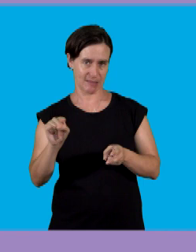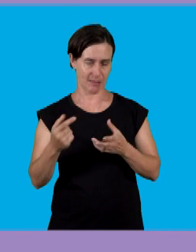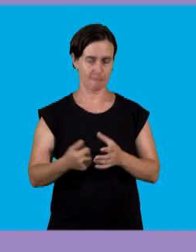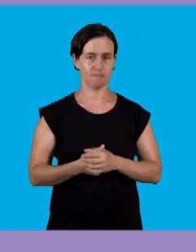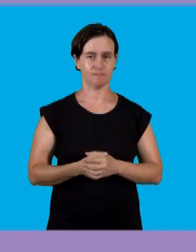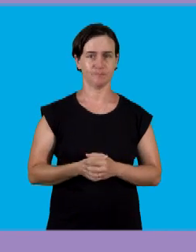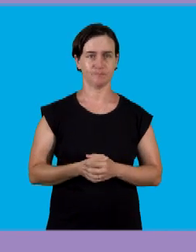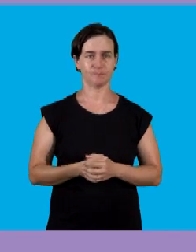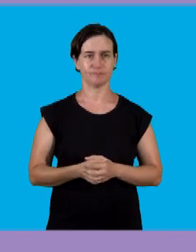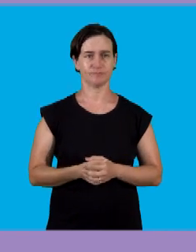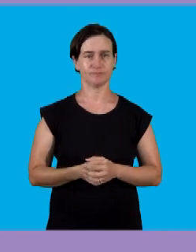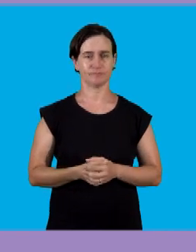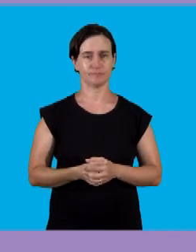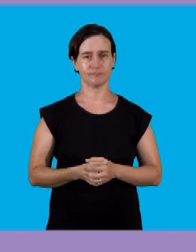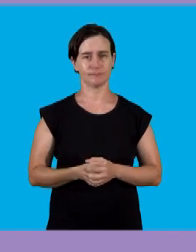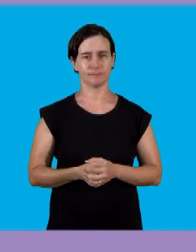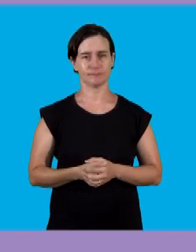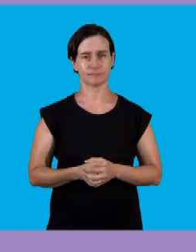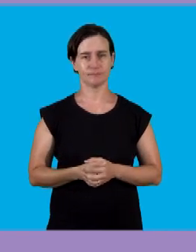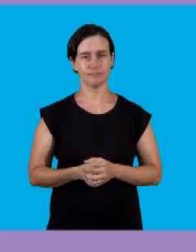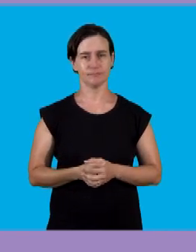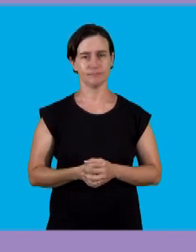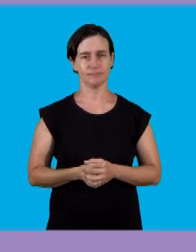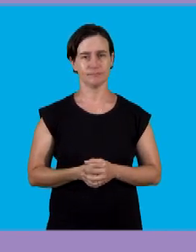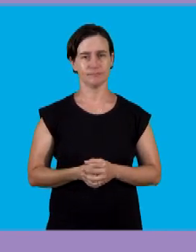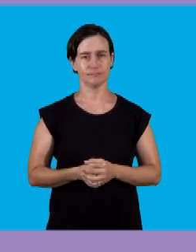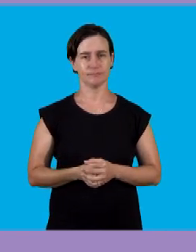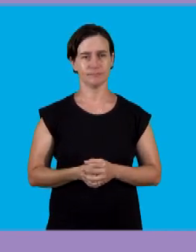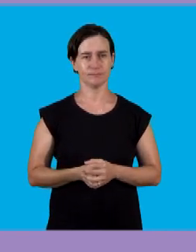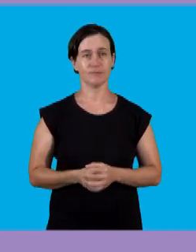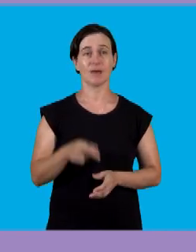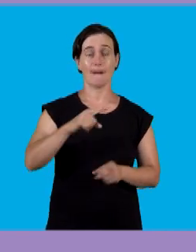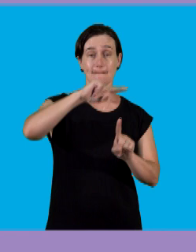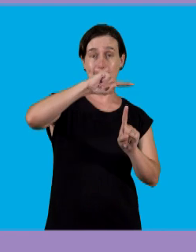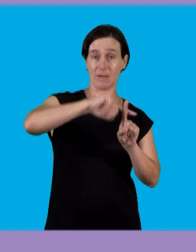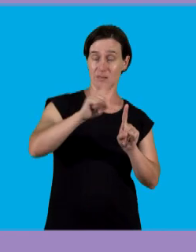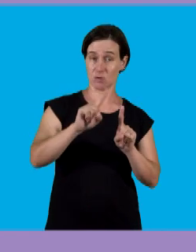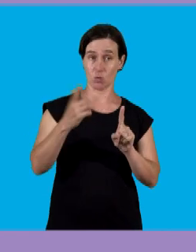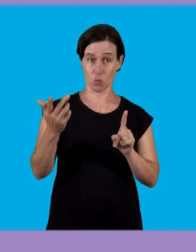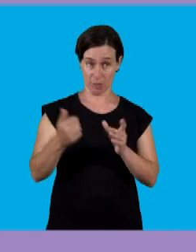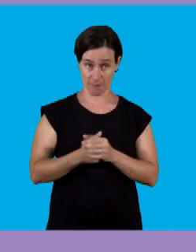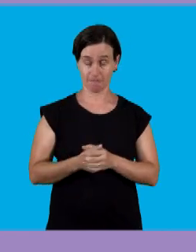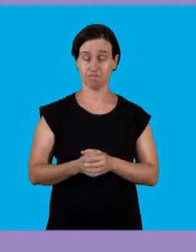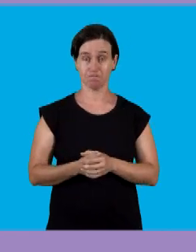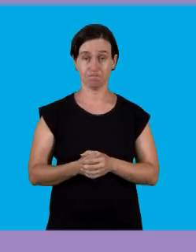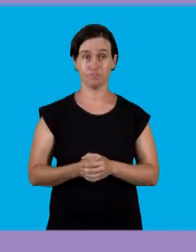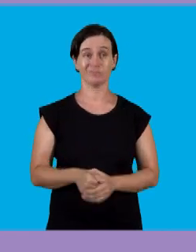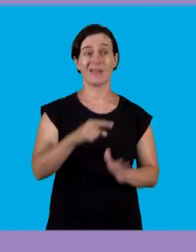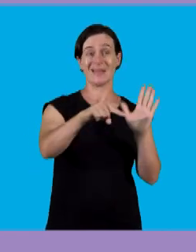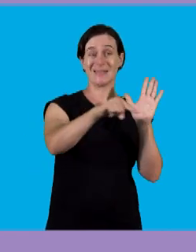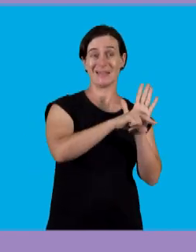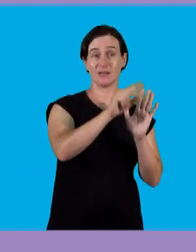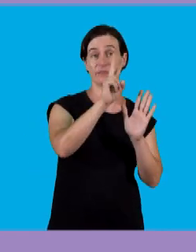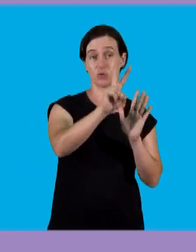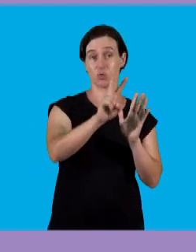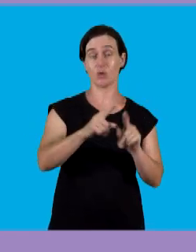a z, and we're going to write it as it is. Then we are adding in this bracket, then we are going to say there a